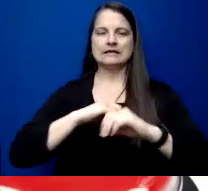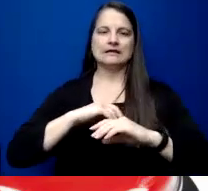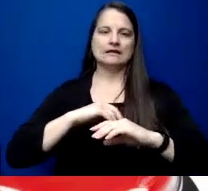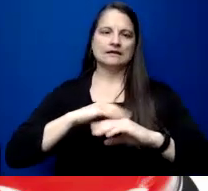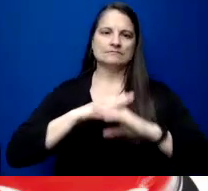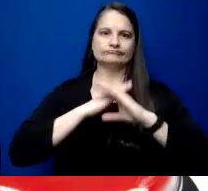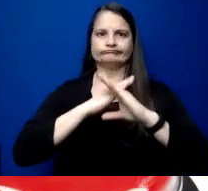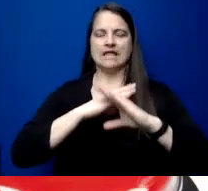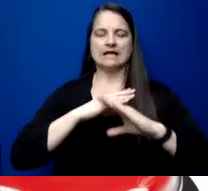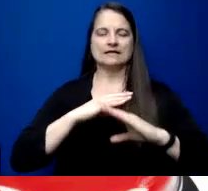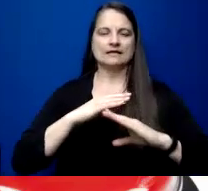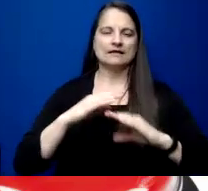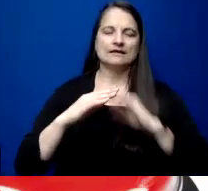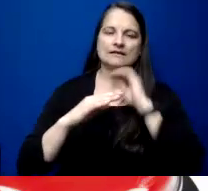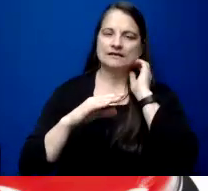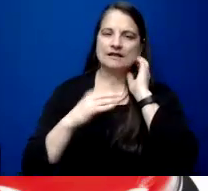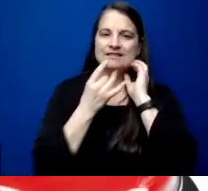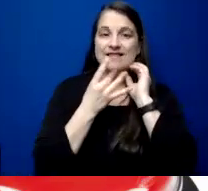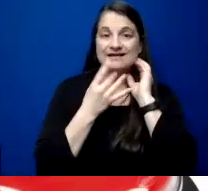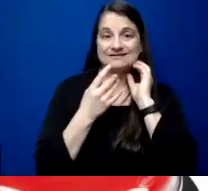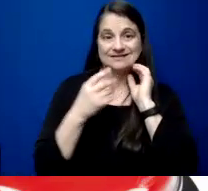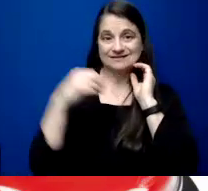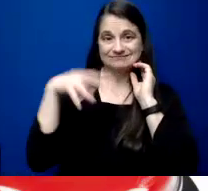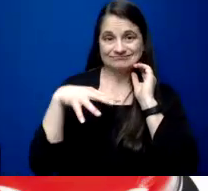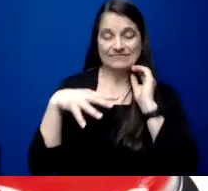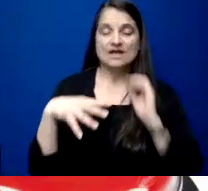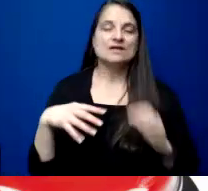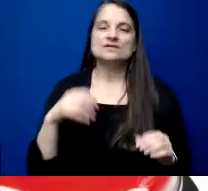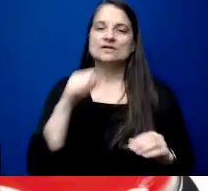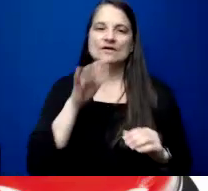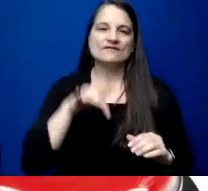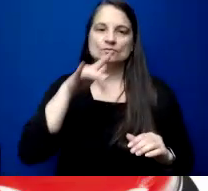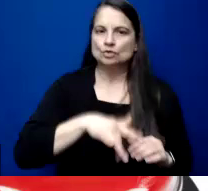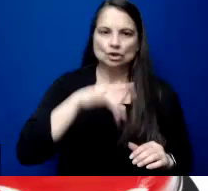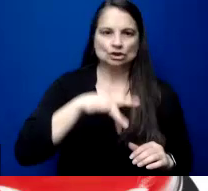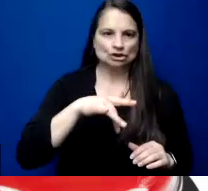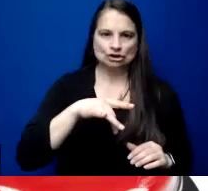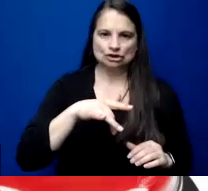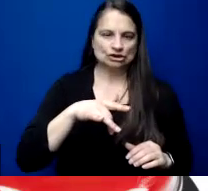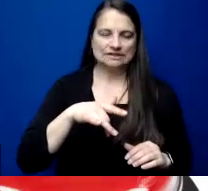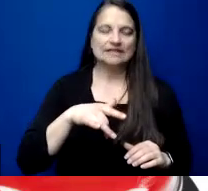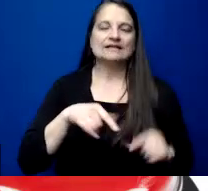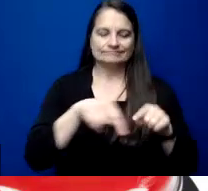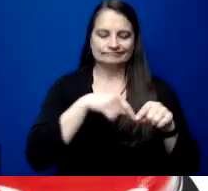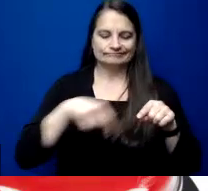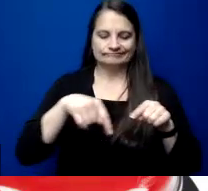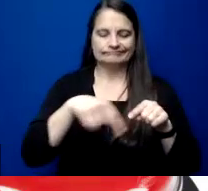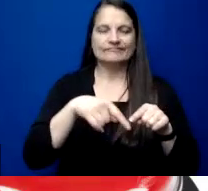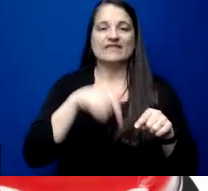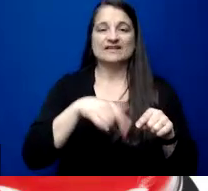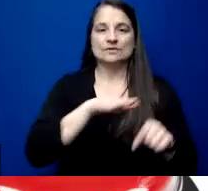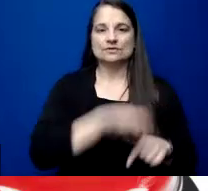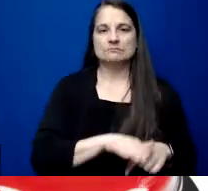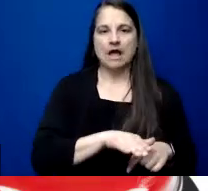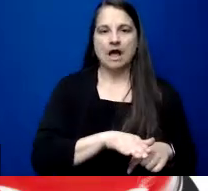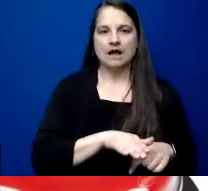click anything on it. You just have to hover over it or rest a hand on top of it and that will activate the switch. So this is a really